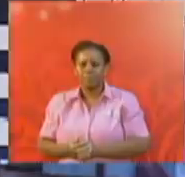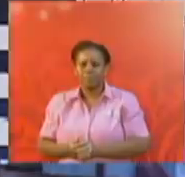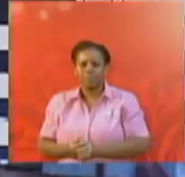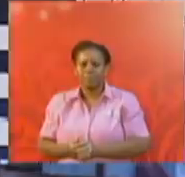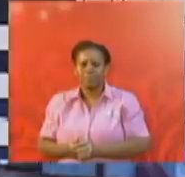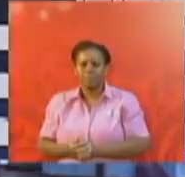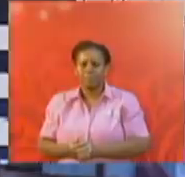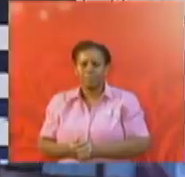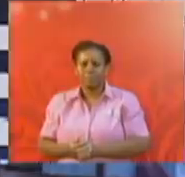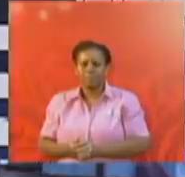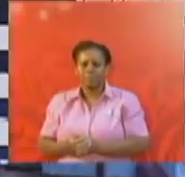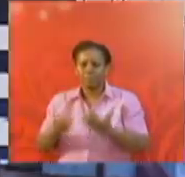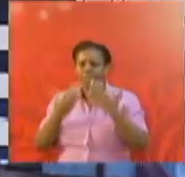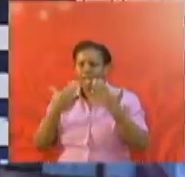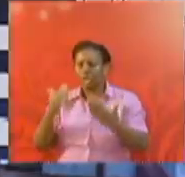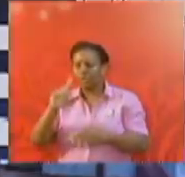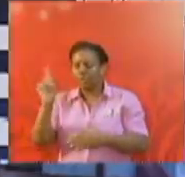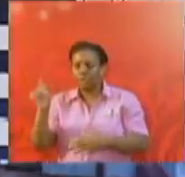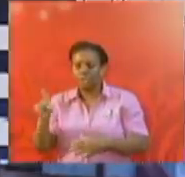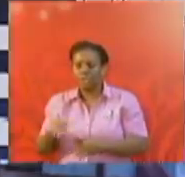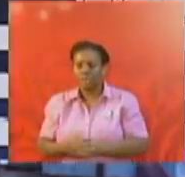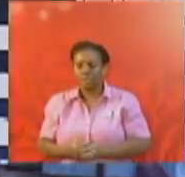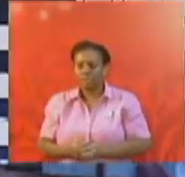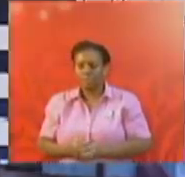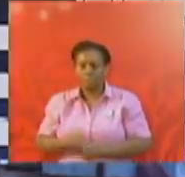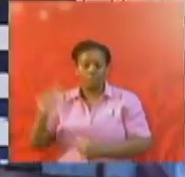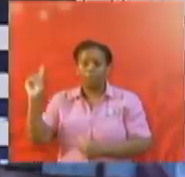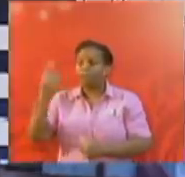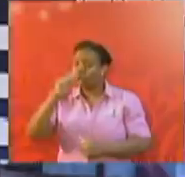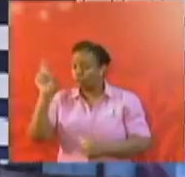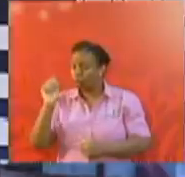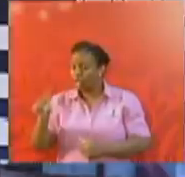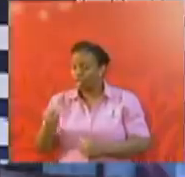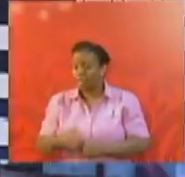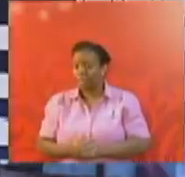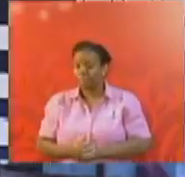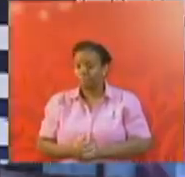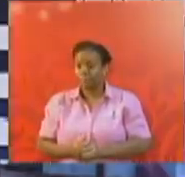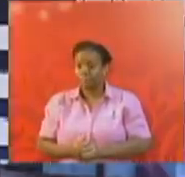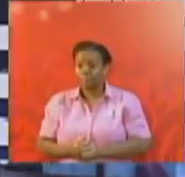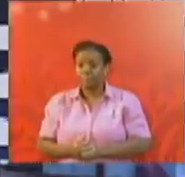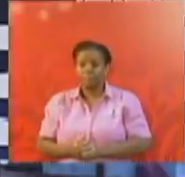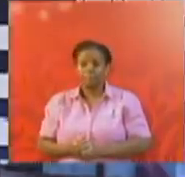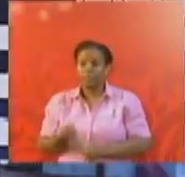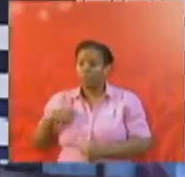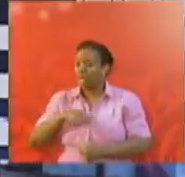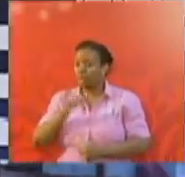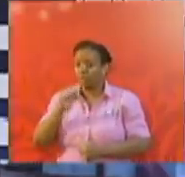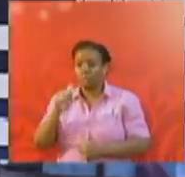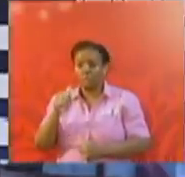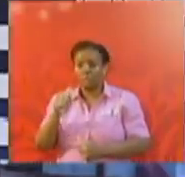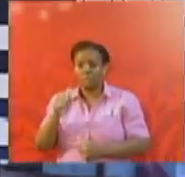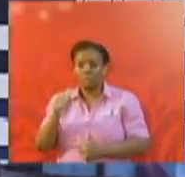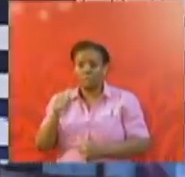Thank you for that question. Well, the first one, we don't have many elderly people with